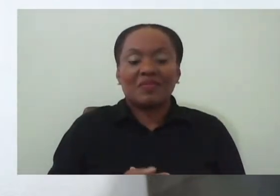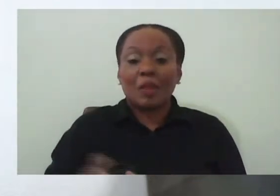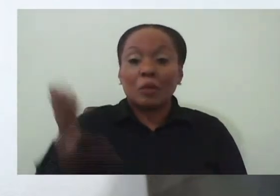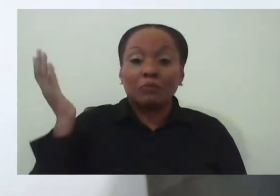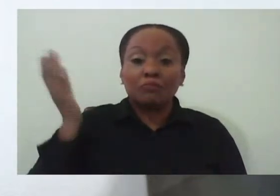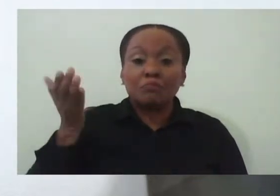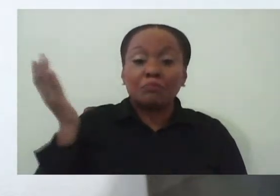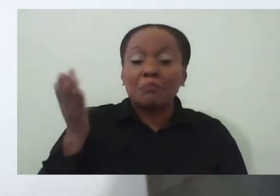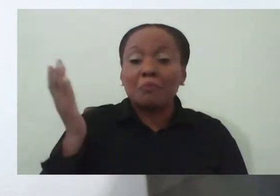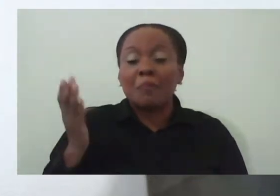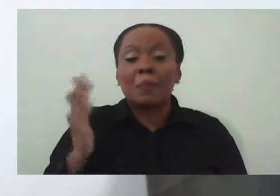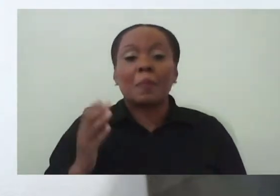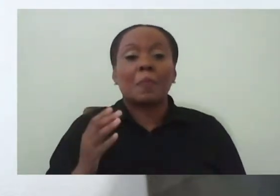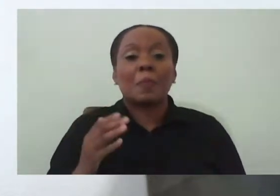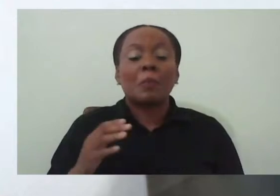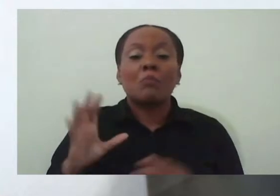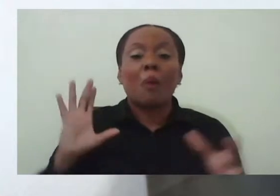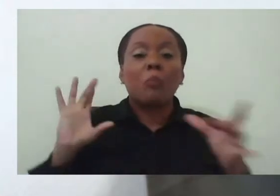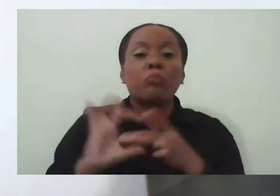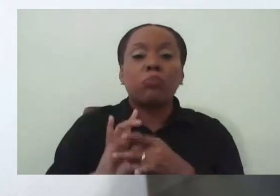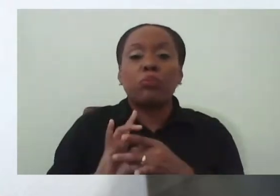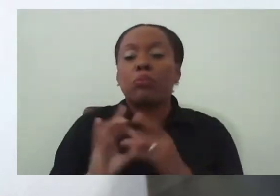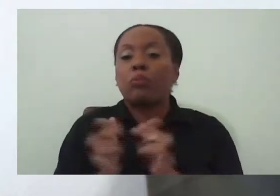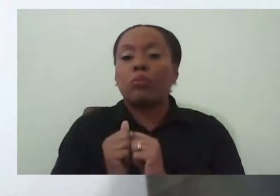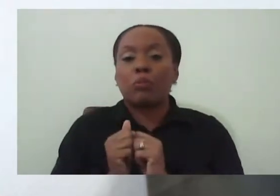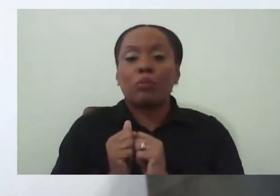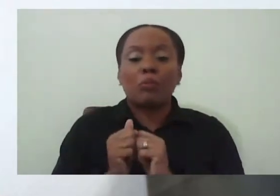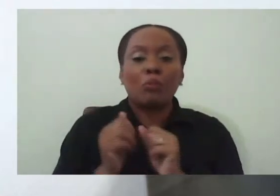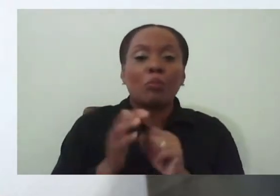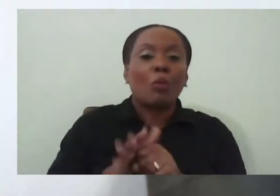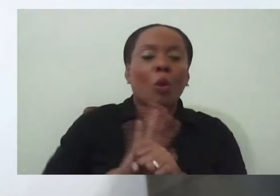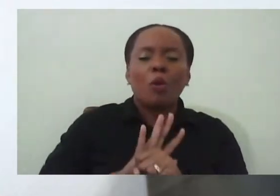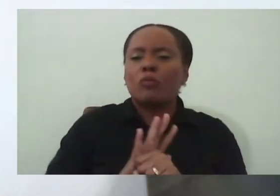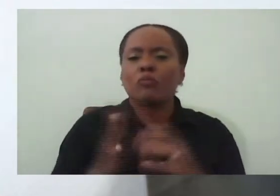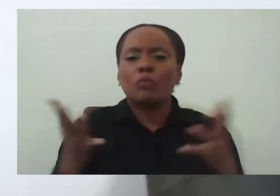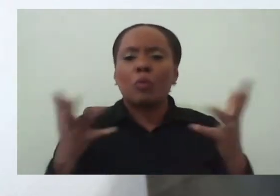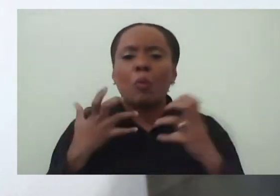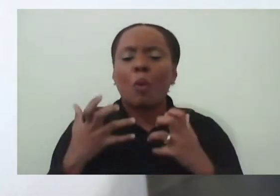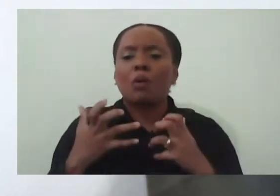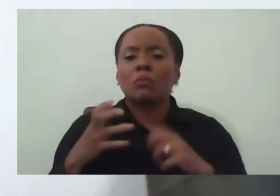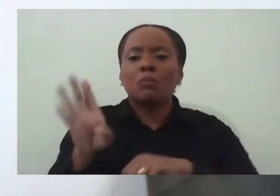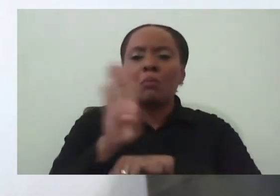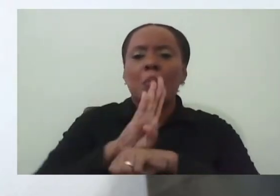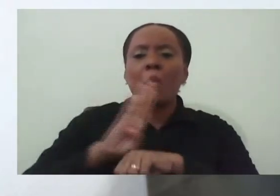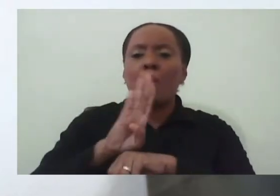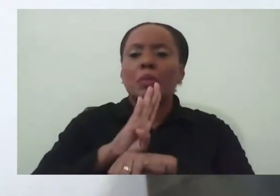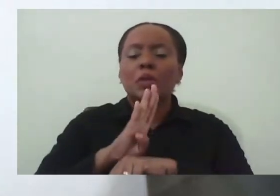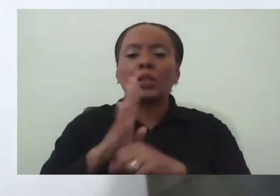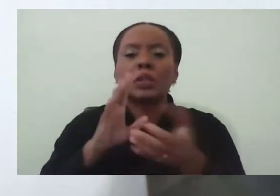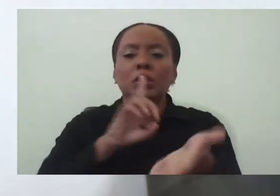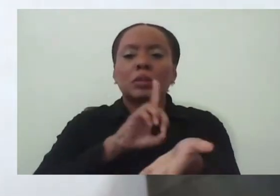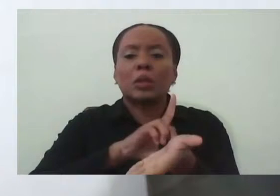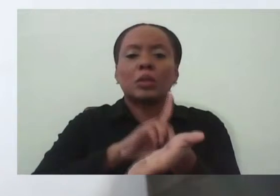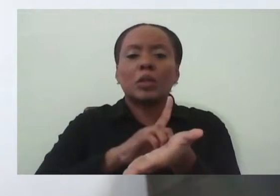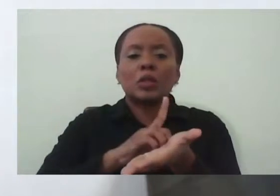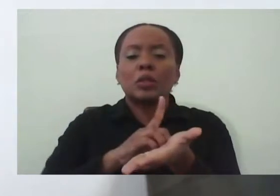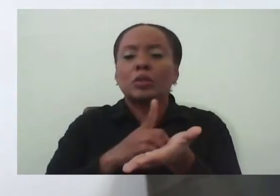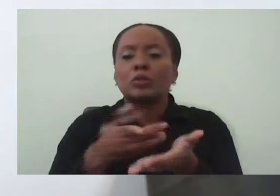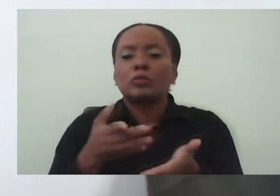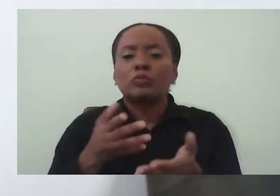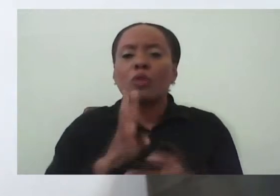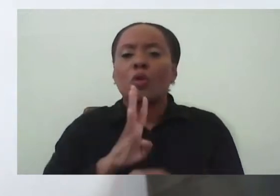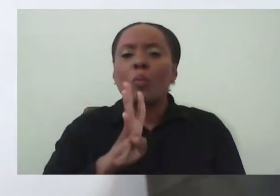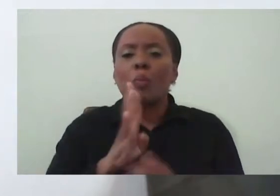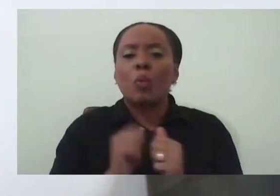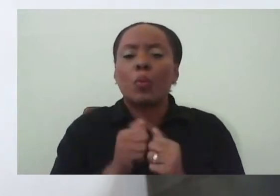together, in which we bring local medical experts to talk with you. This one is a little bit